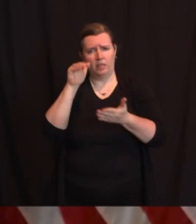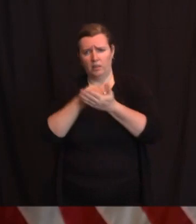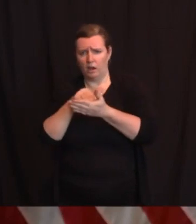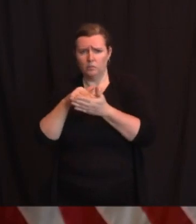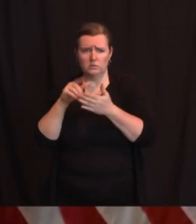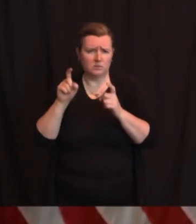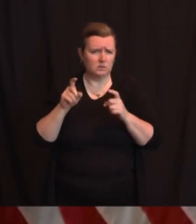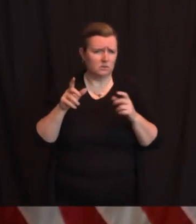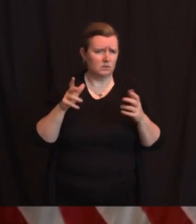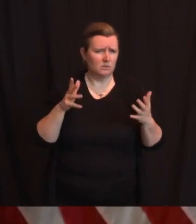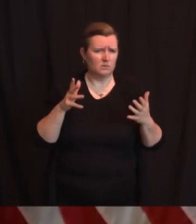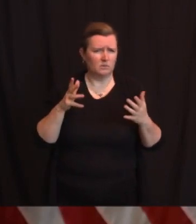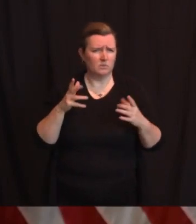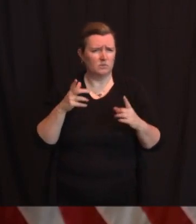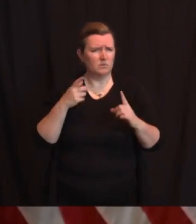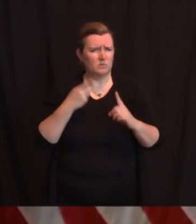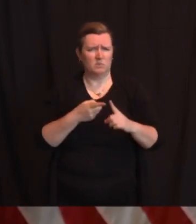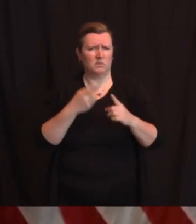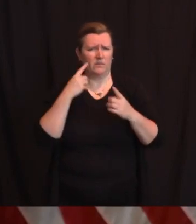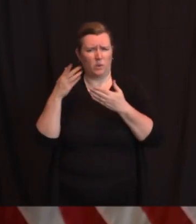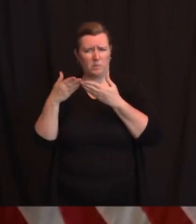health, just doubling the tests? Yep.